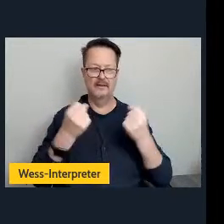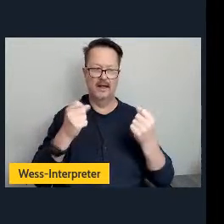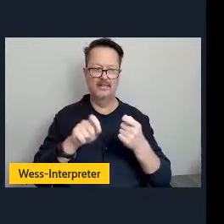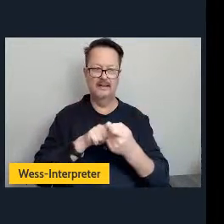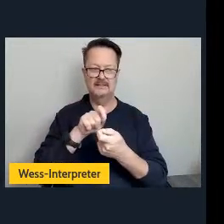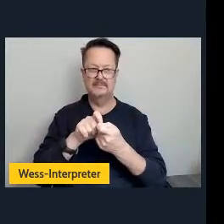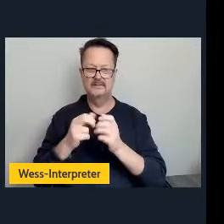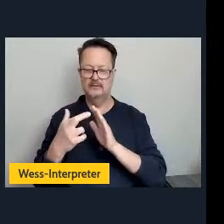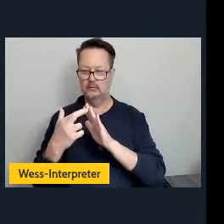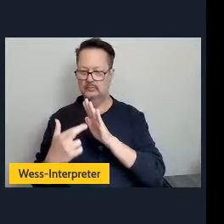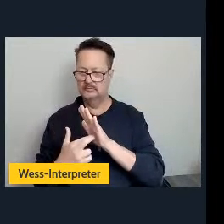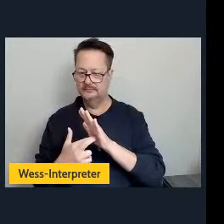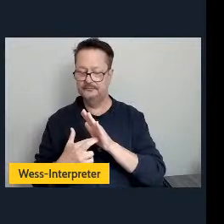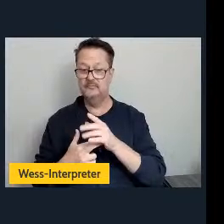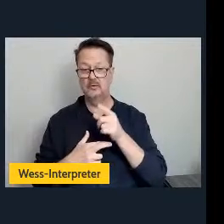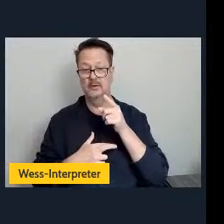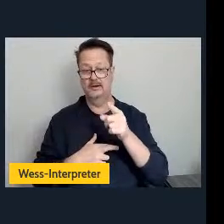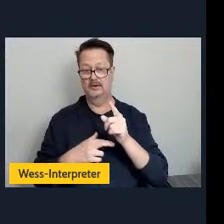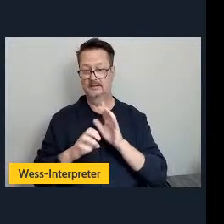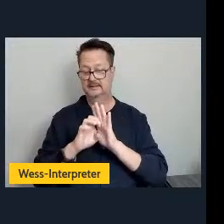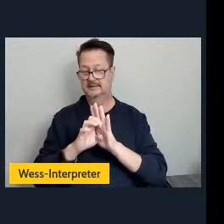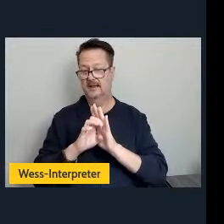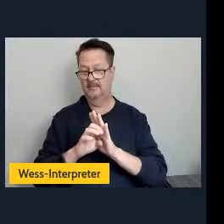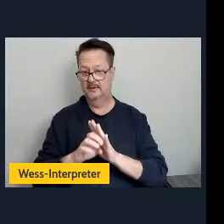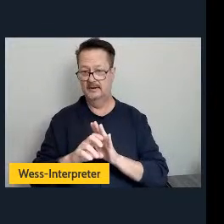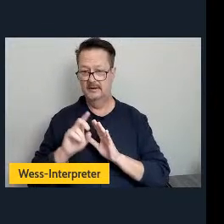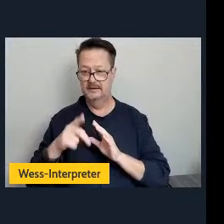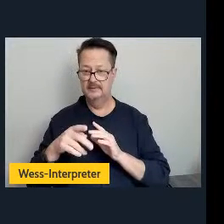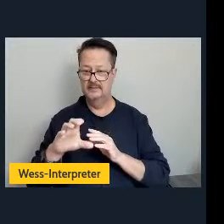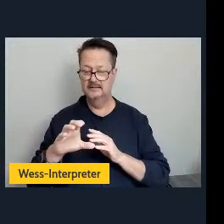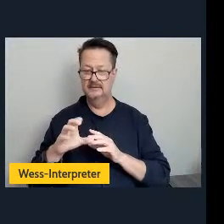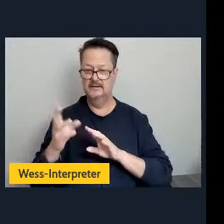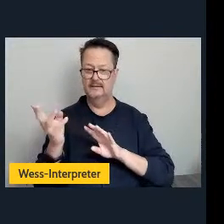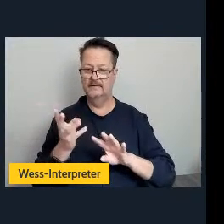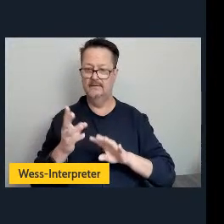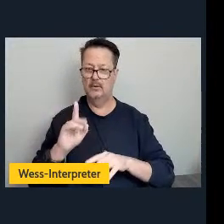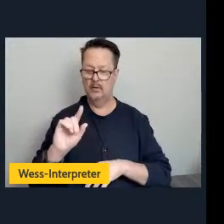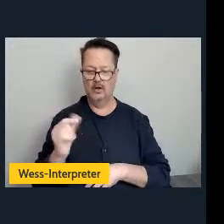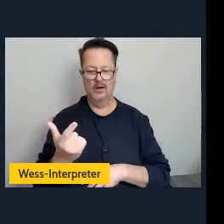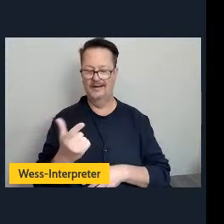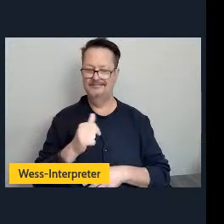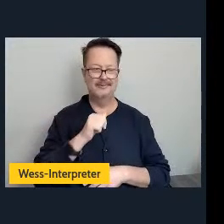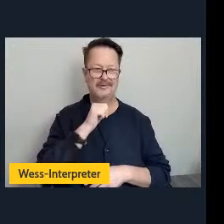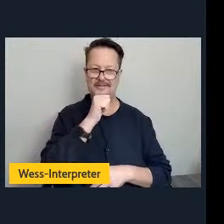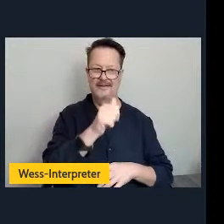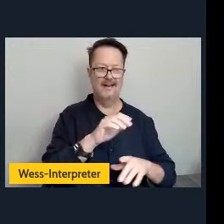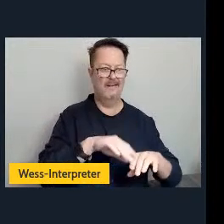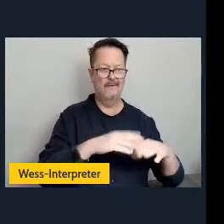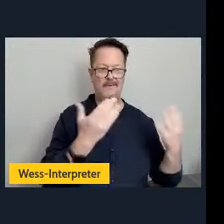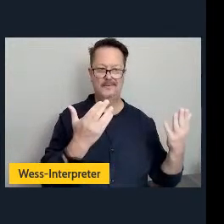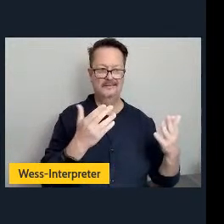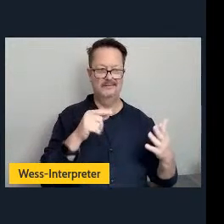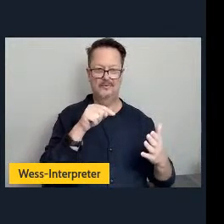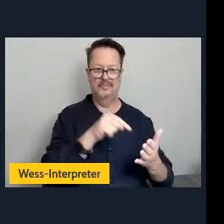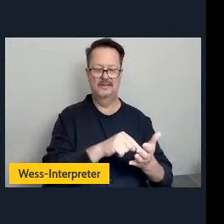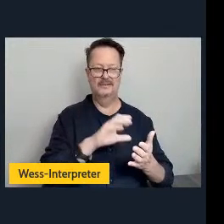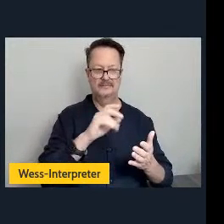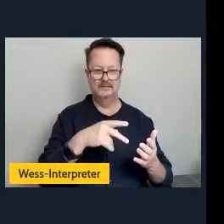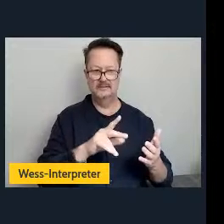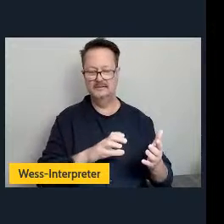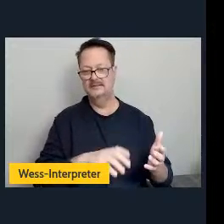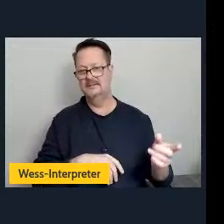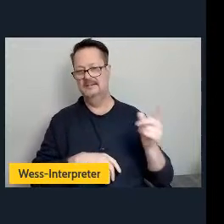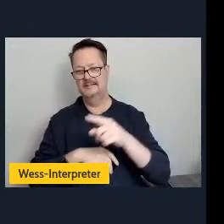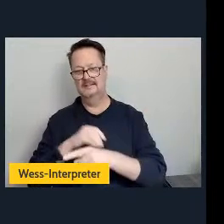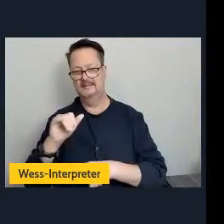rules. So here's an example where VPC flow logs are not enabled on this VPC. Same with on the